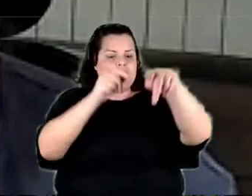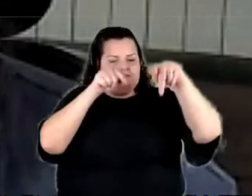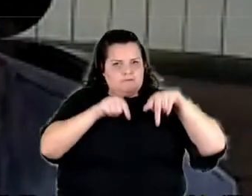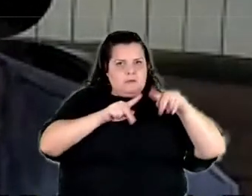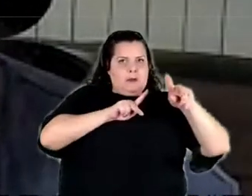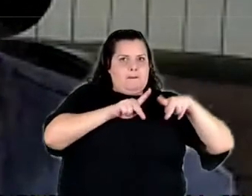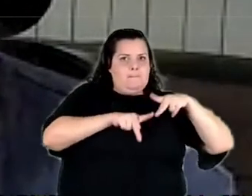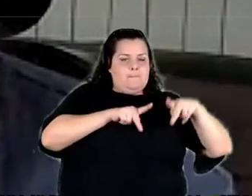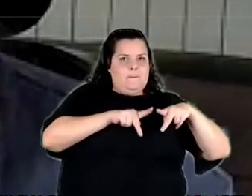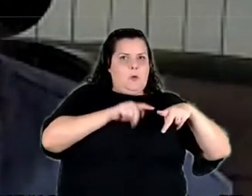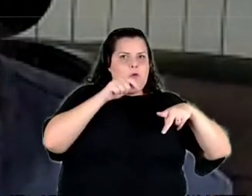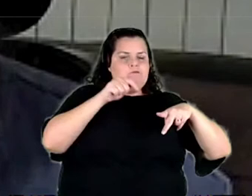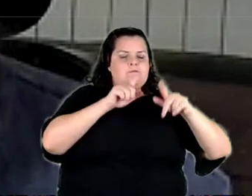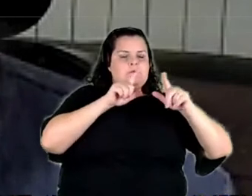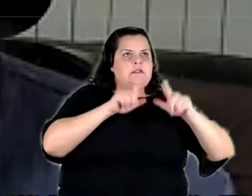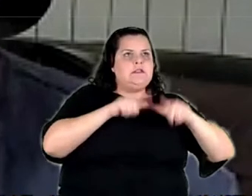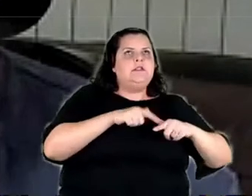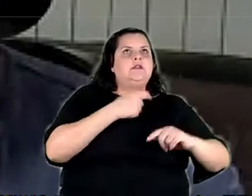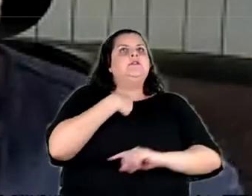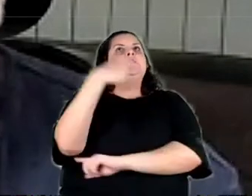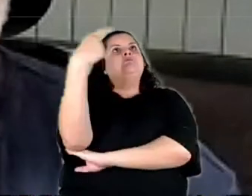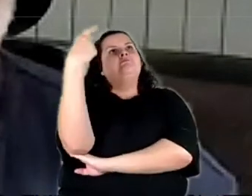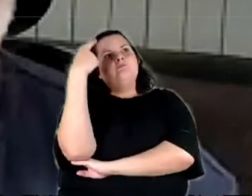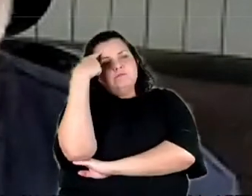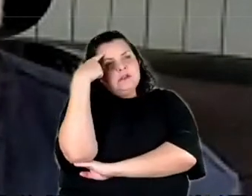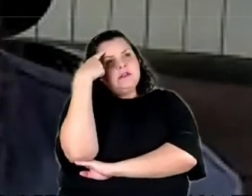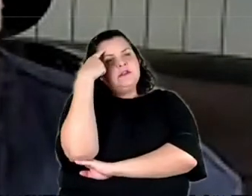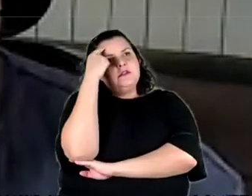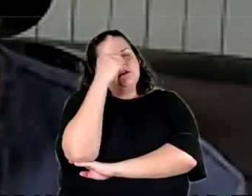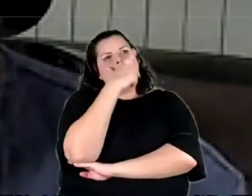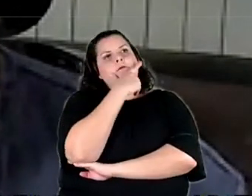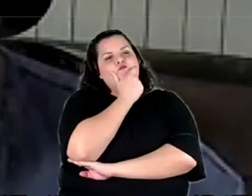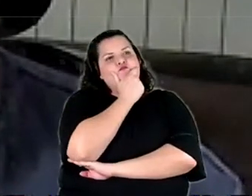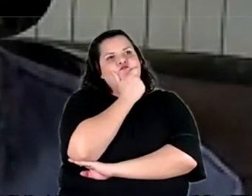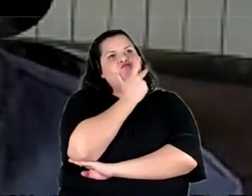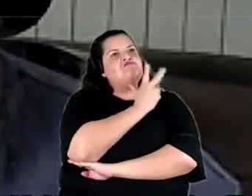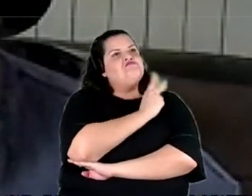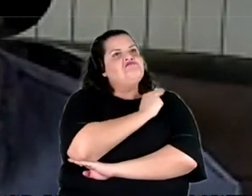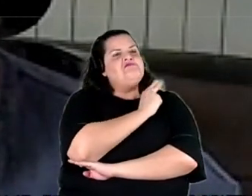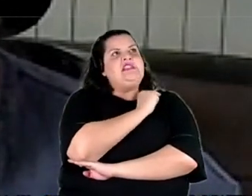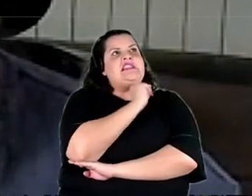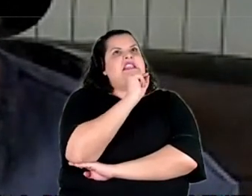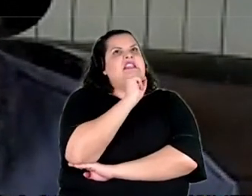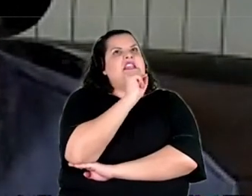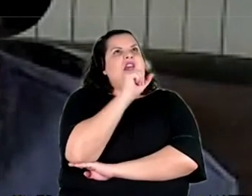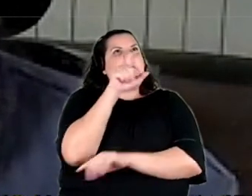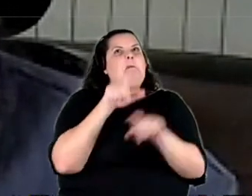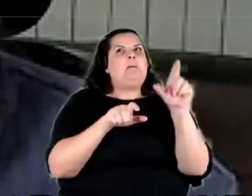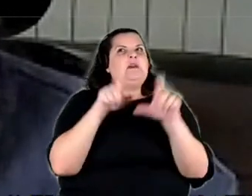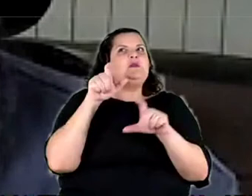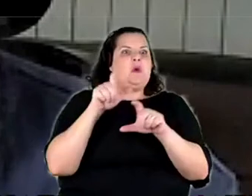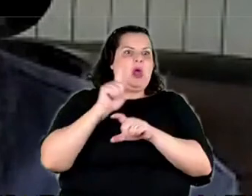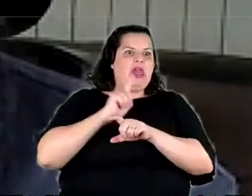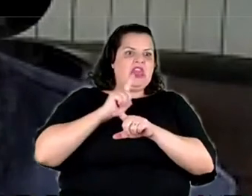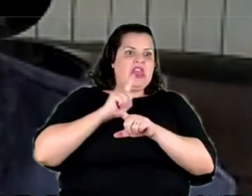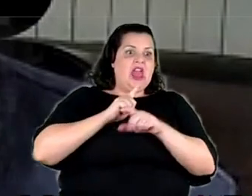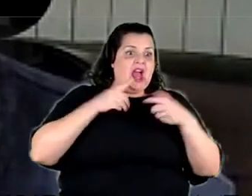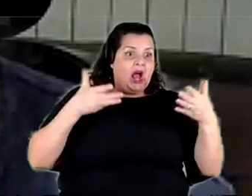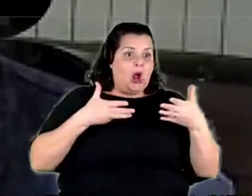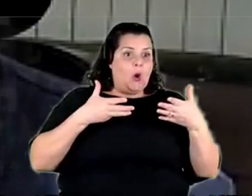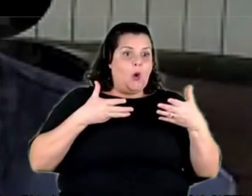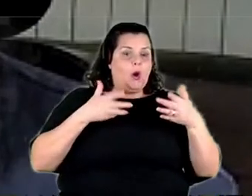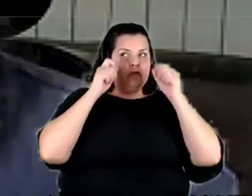awake at 3, 4 in the morning, and listening to the muezzin, the call to